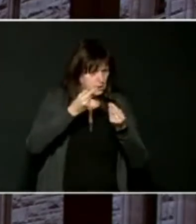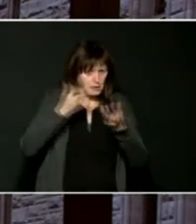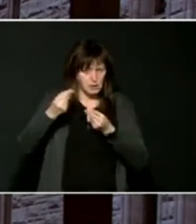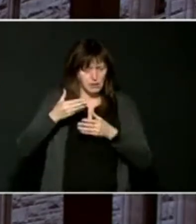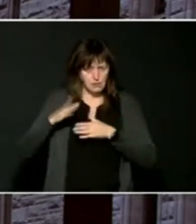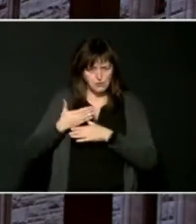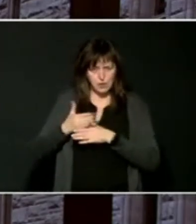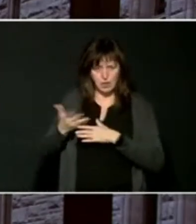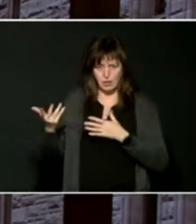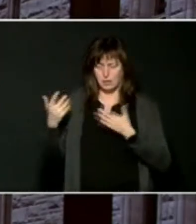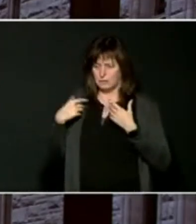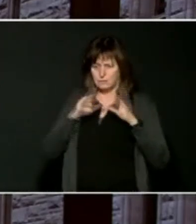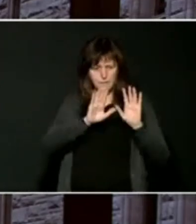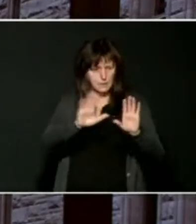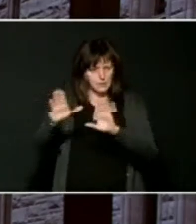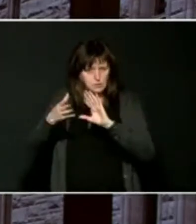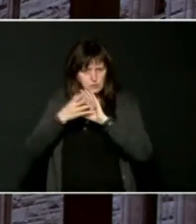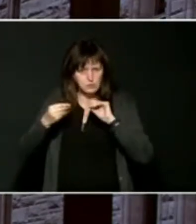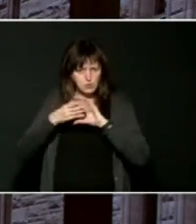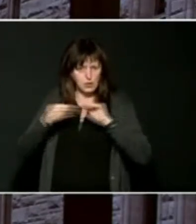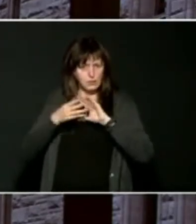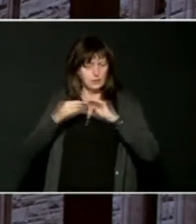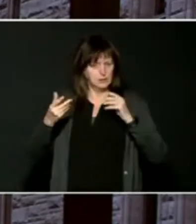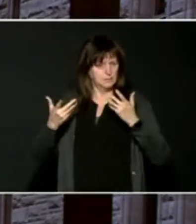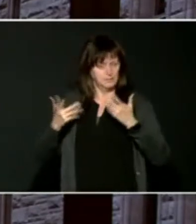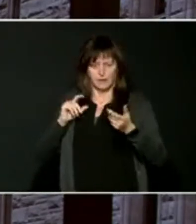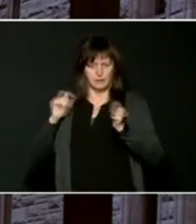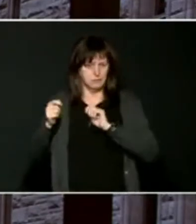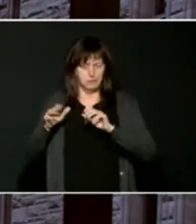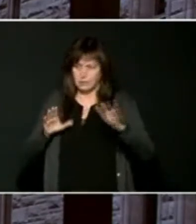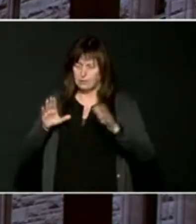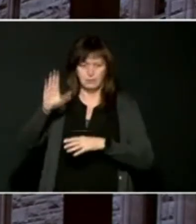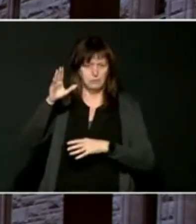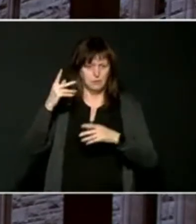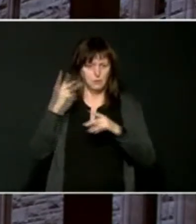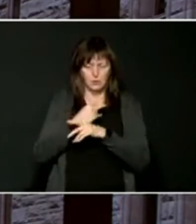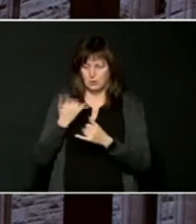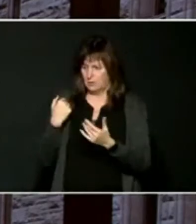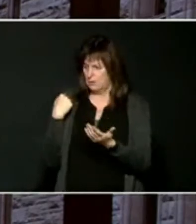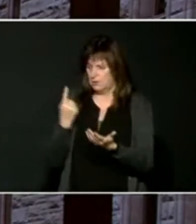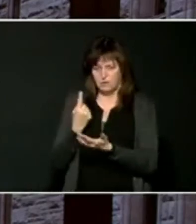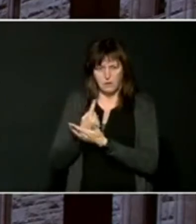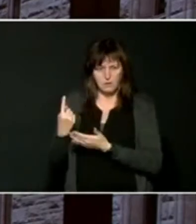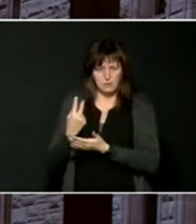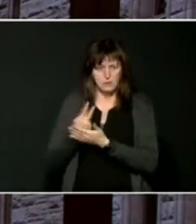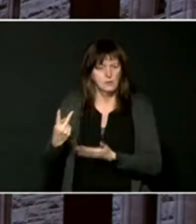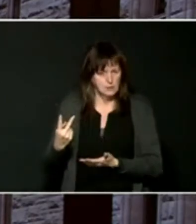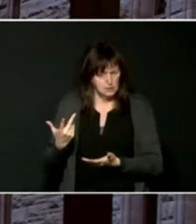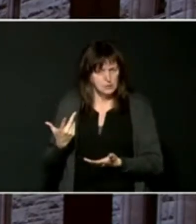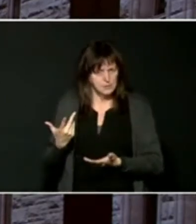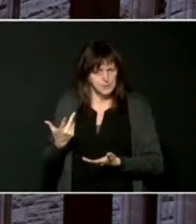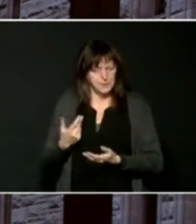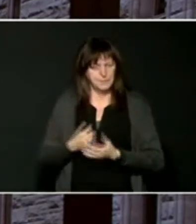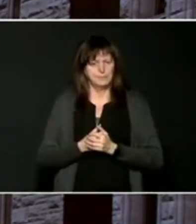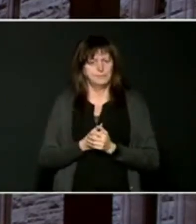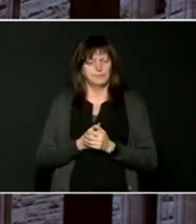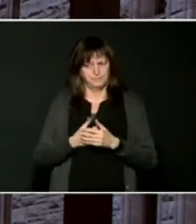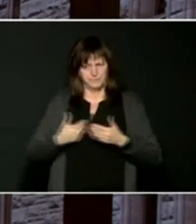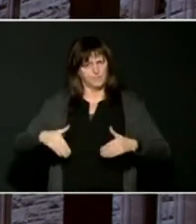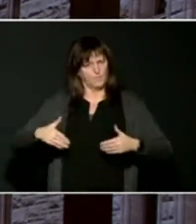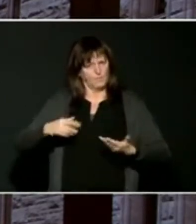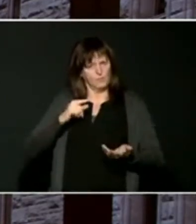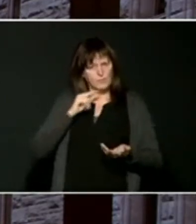been witnessed over the last week or two, that is not only increasing severity, but increasing in